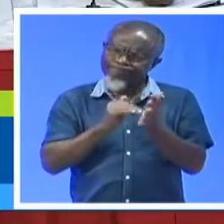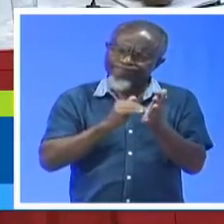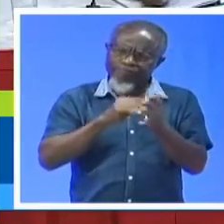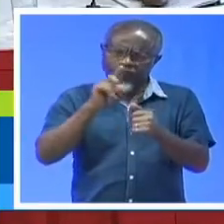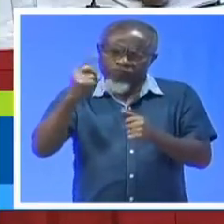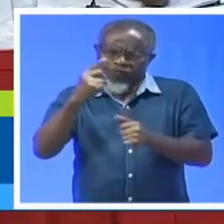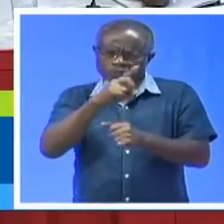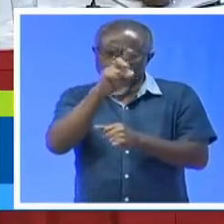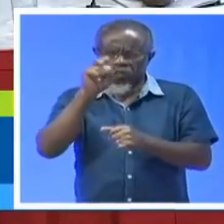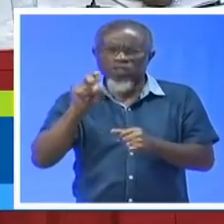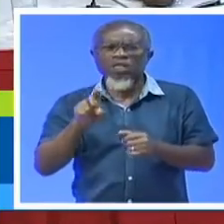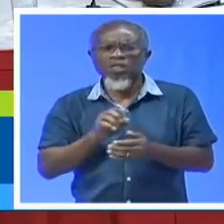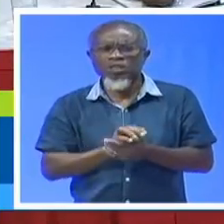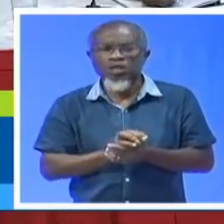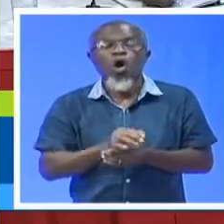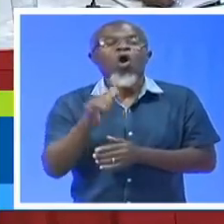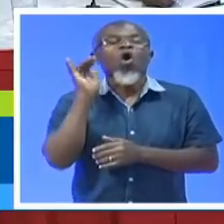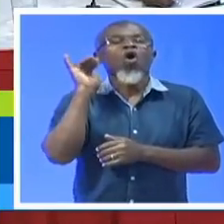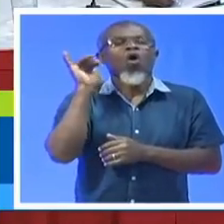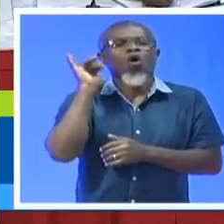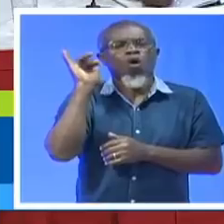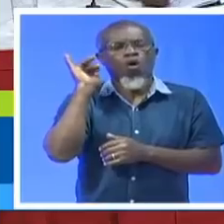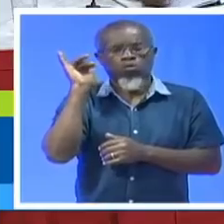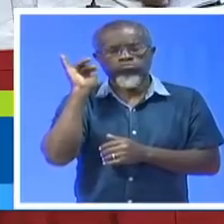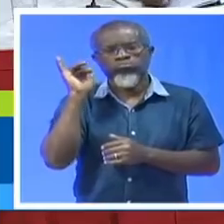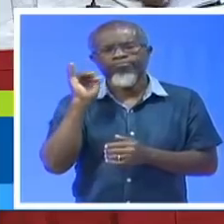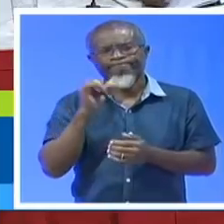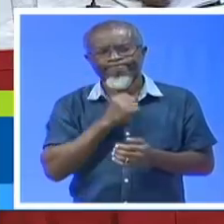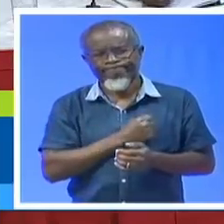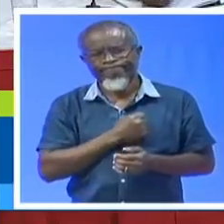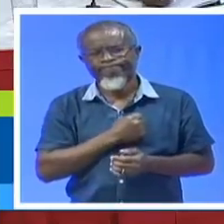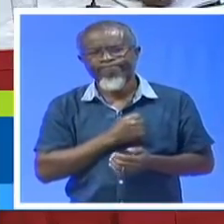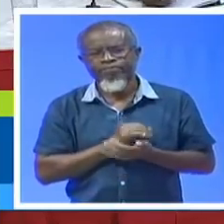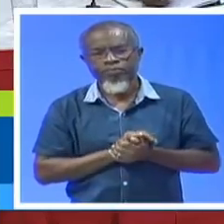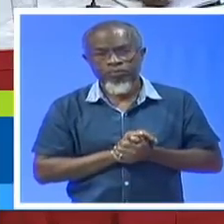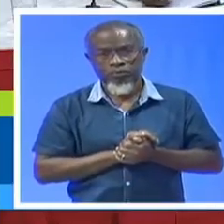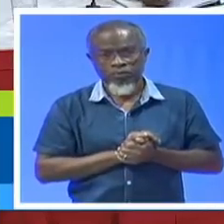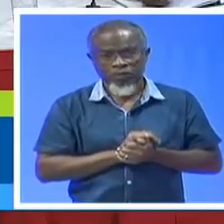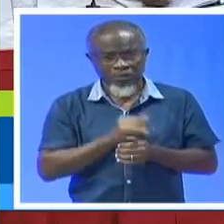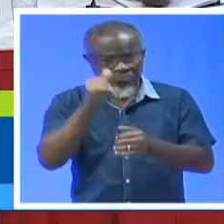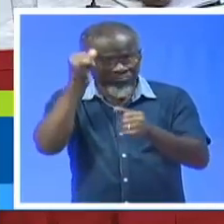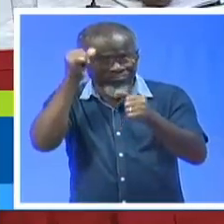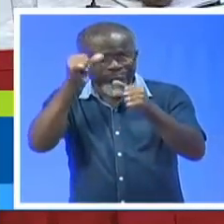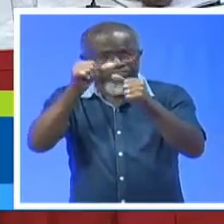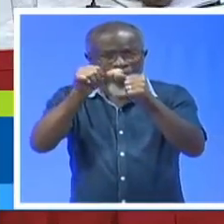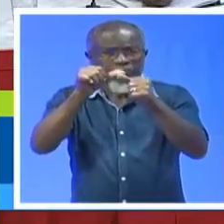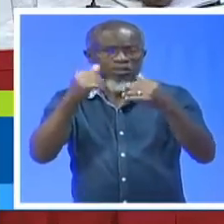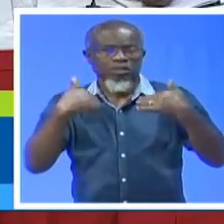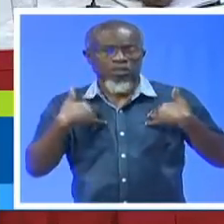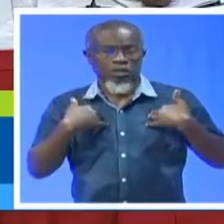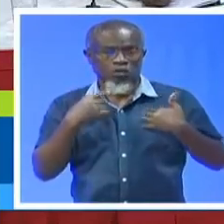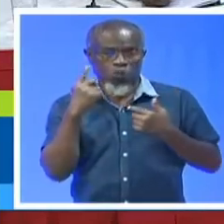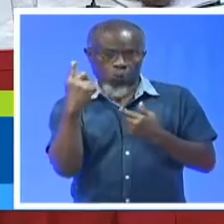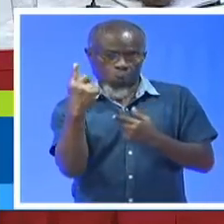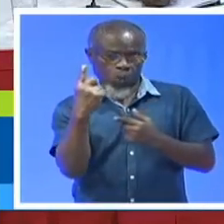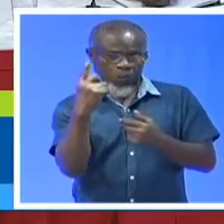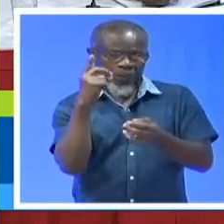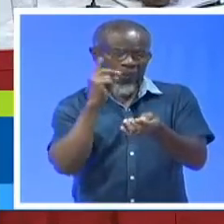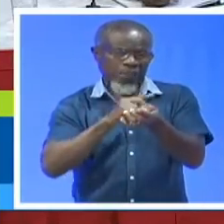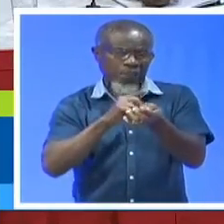My first question, number Minister, of healthcare workers. Sorry. Yes. I recall there was one doctor in